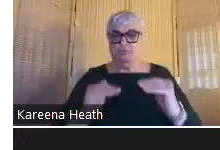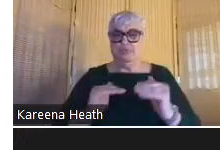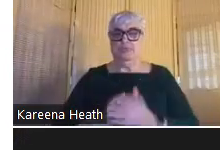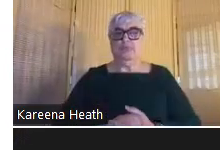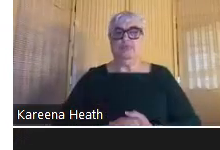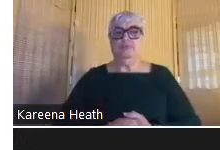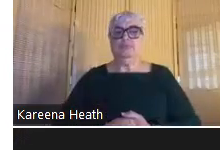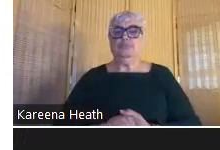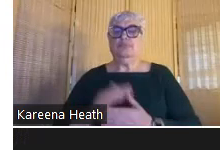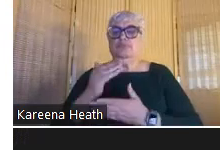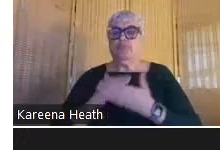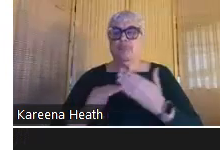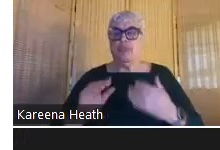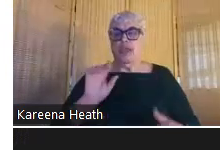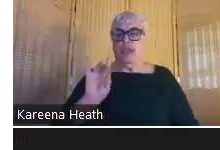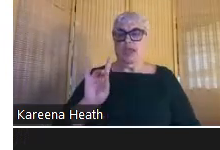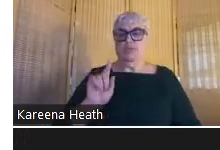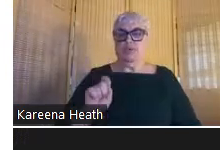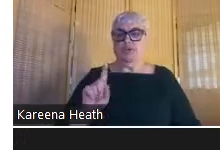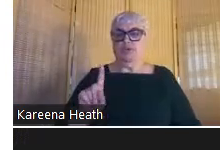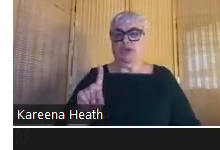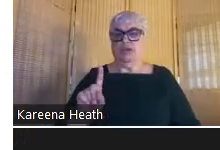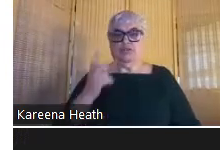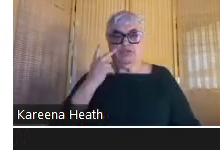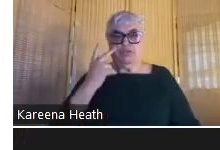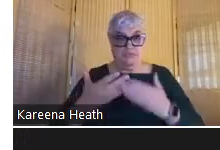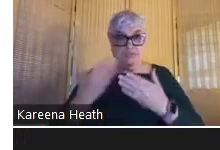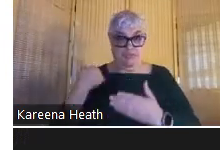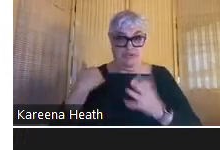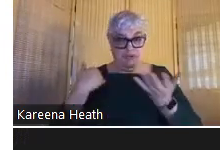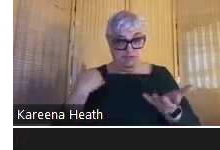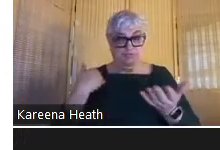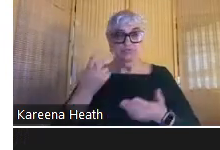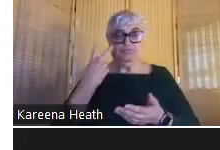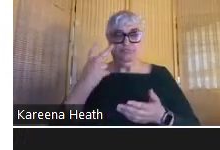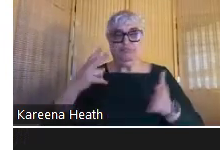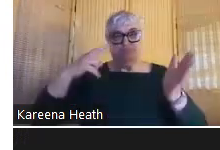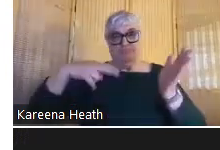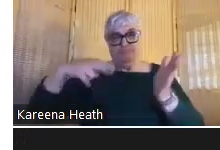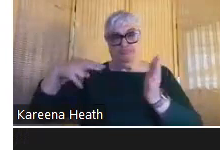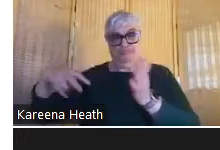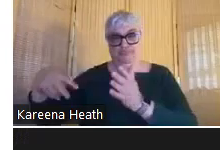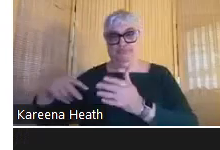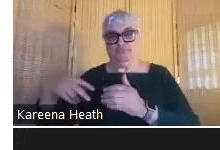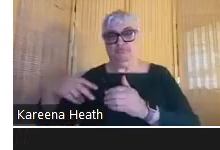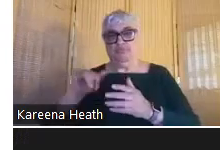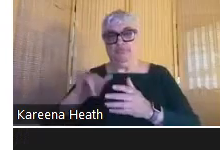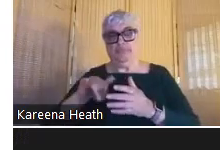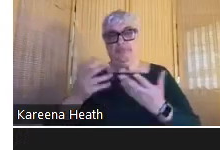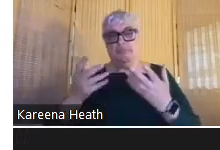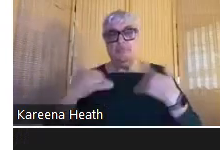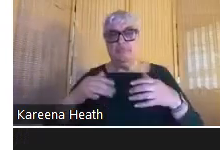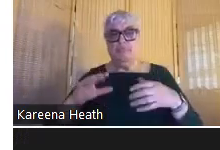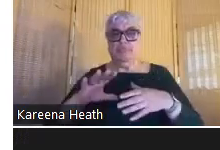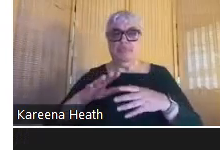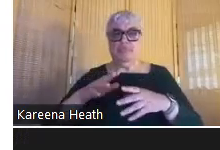Okay, so part 8.1, if you've looked at this chapter yet, you might have seen that this is a pretty hefty